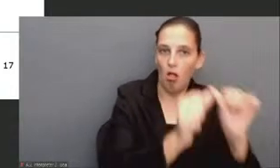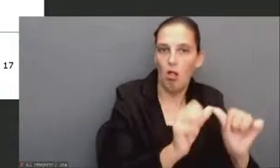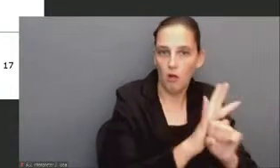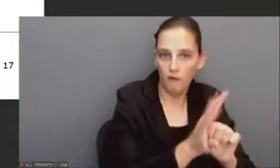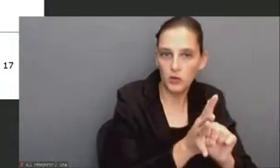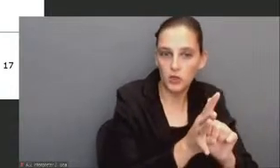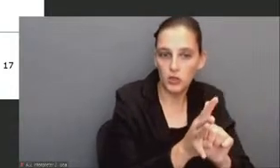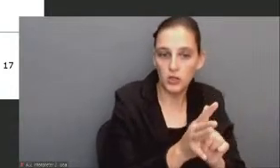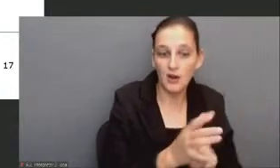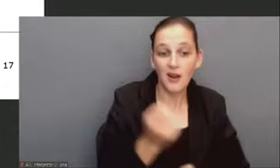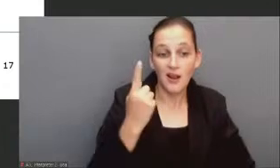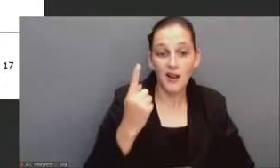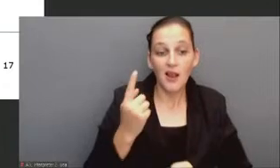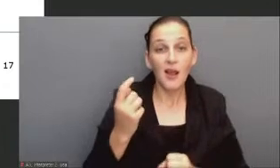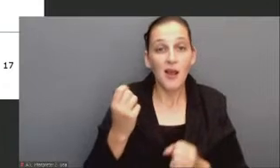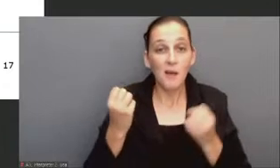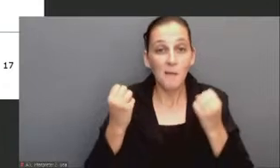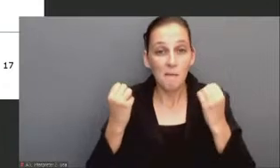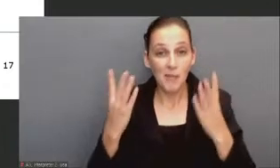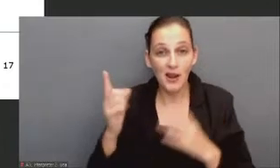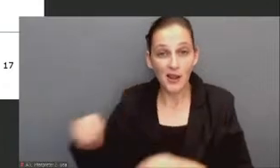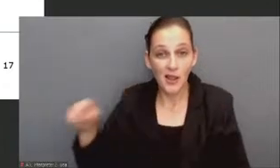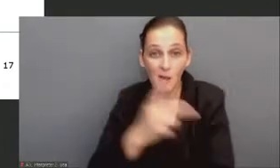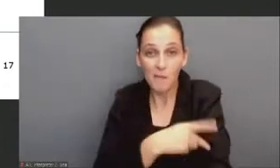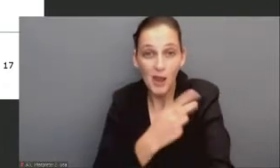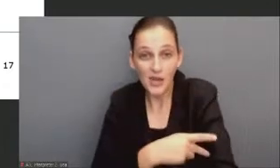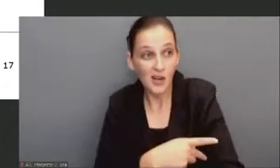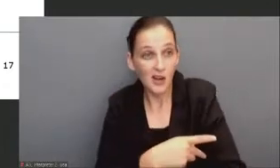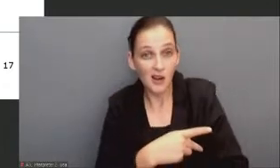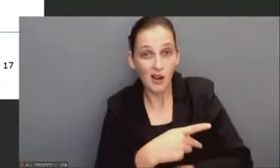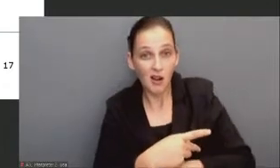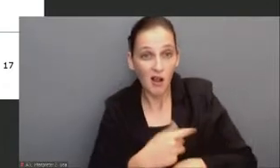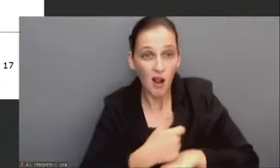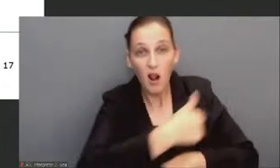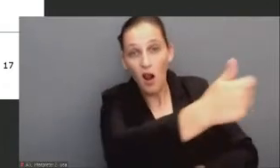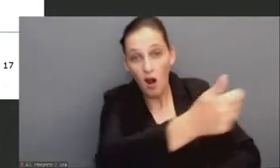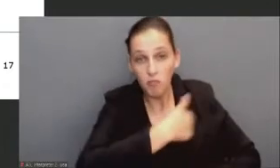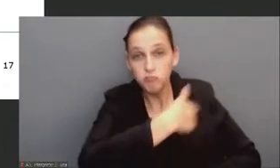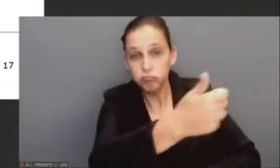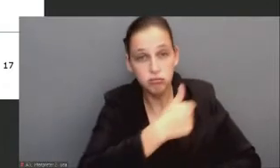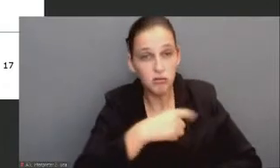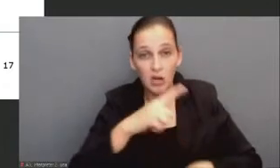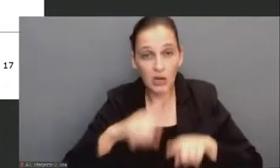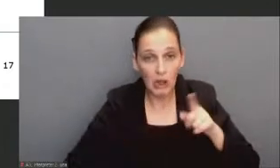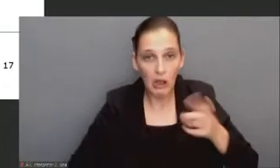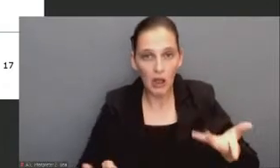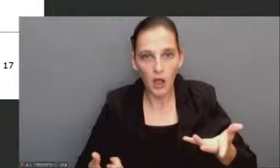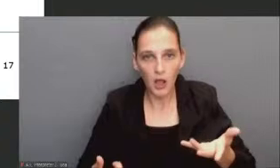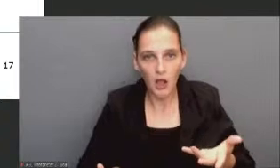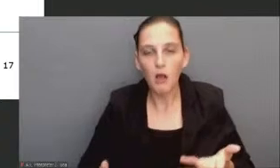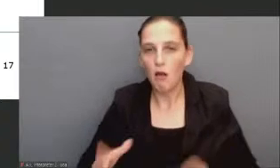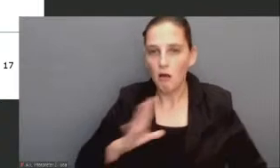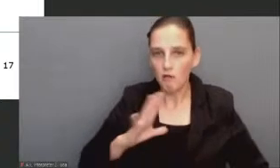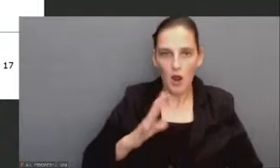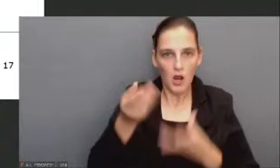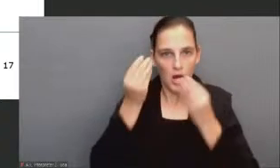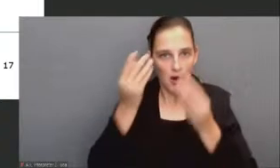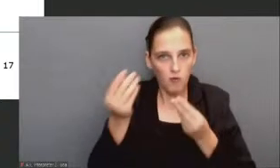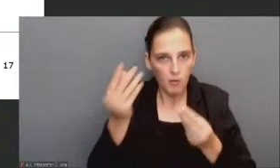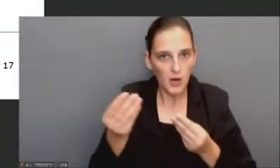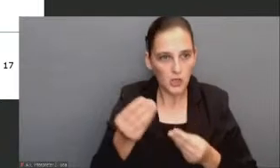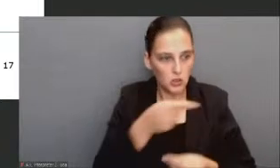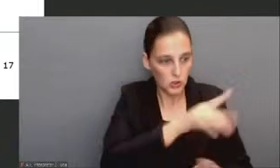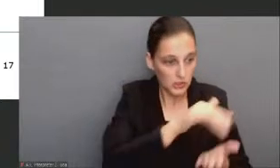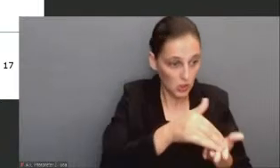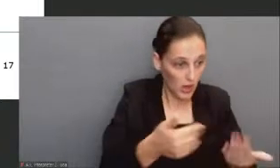many patients will not have access to these centers of excellence. Efforts should be made to disseminate the learning that exists in the centers to the safety net